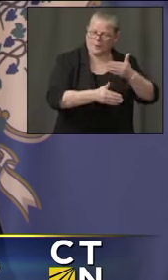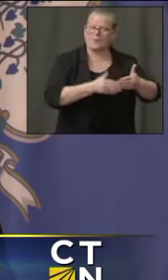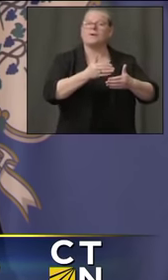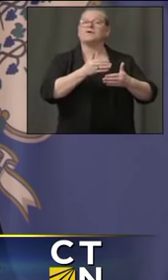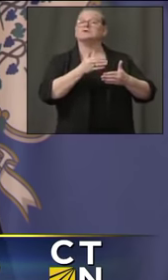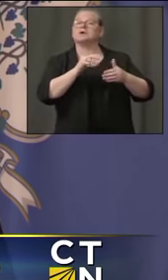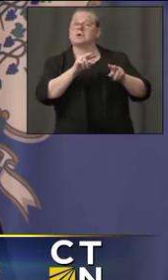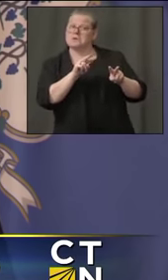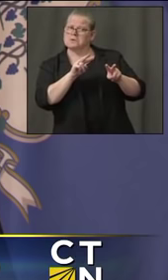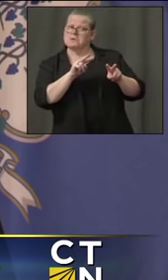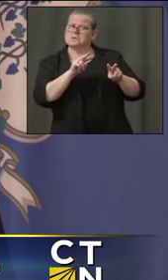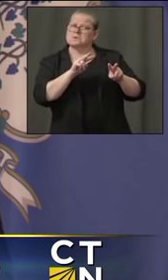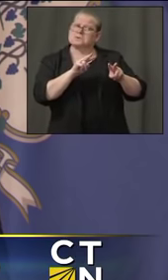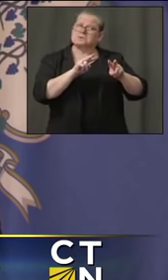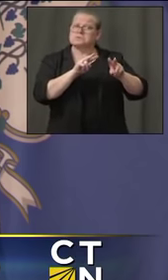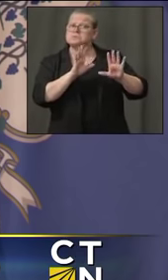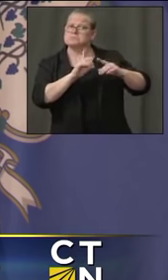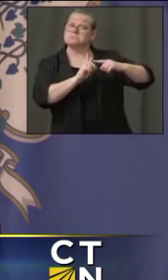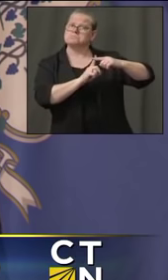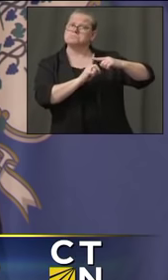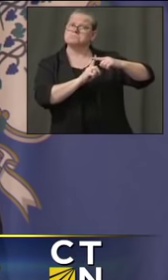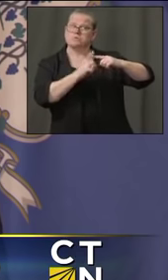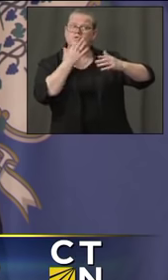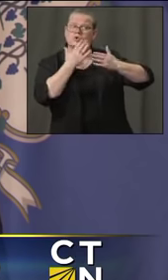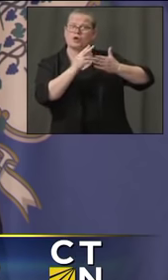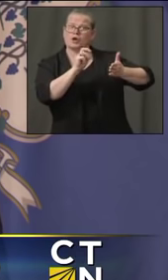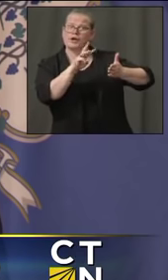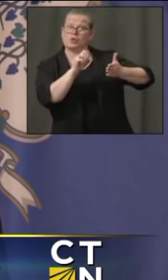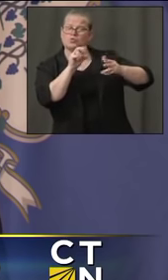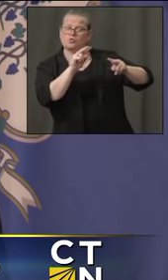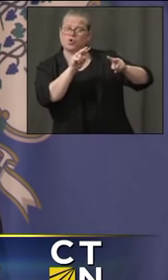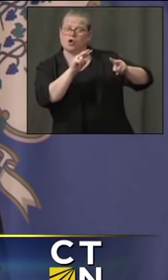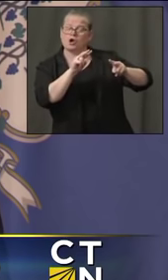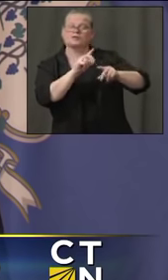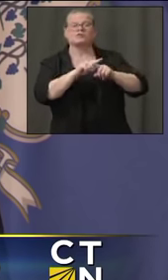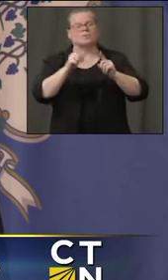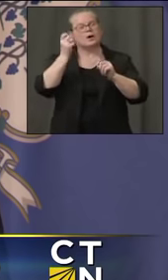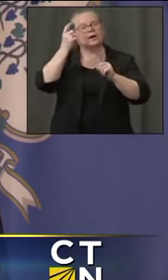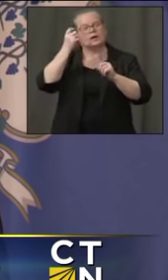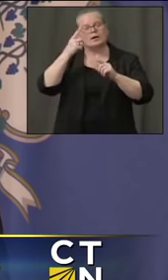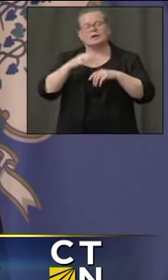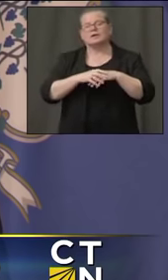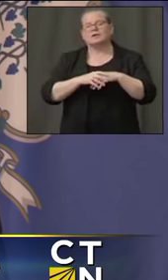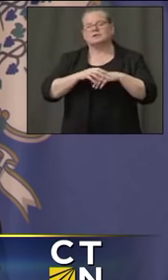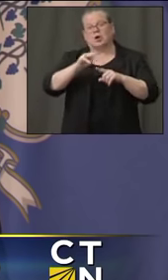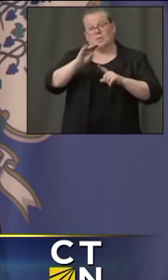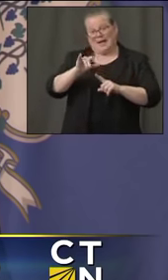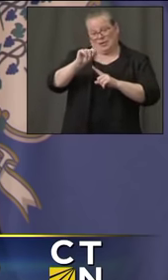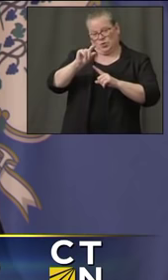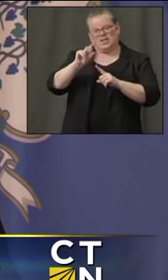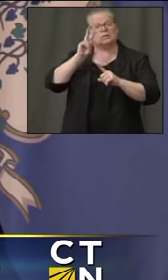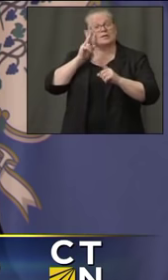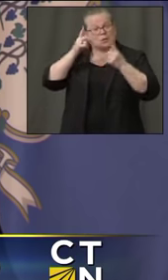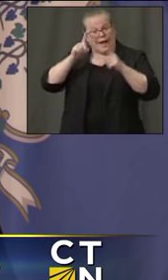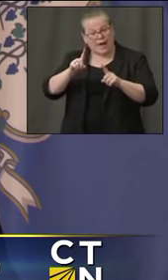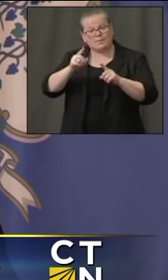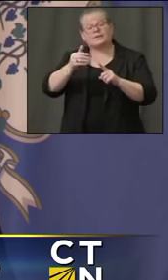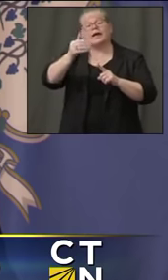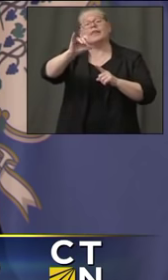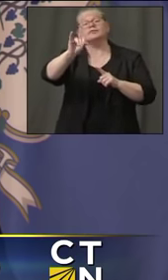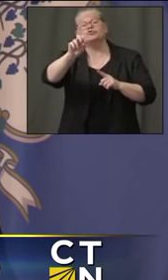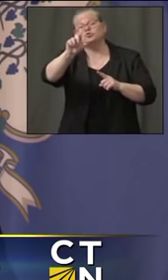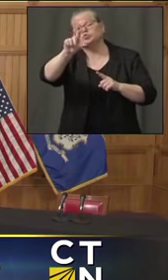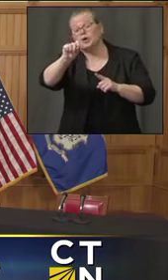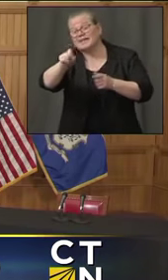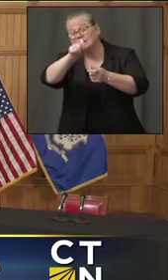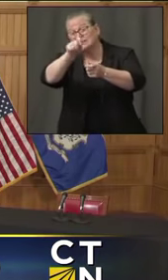But this is such a fast-changing, let us figure out June 20th, a little bit after May 20th. And